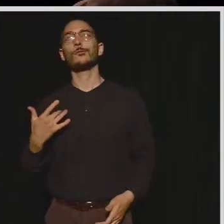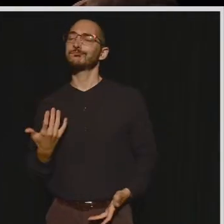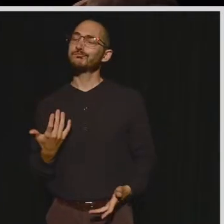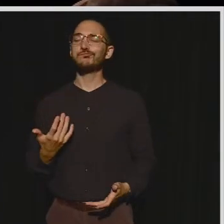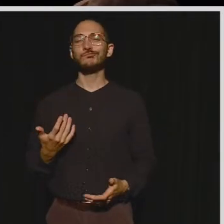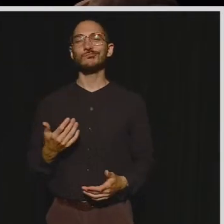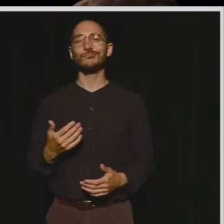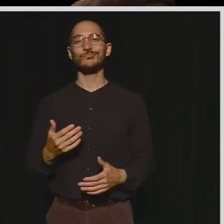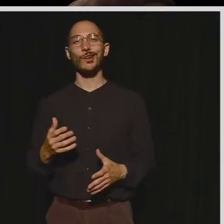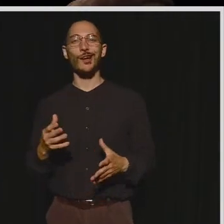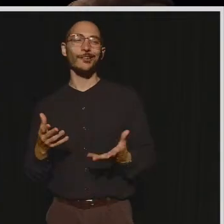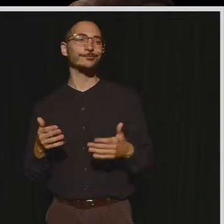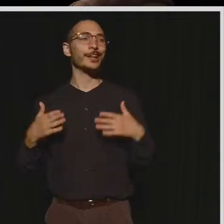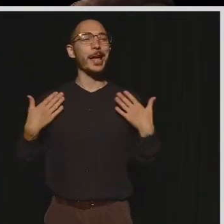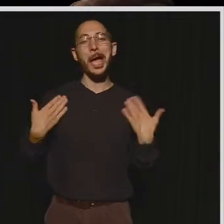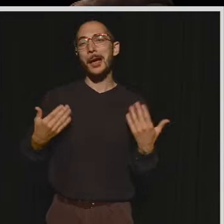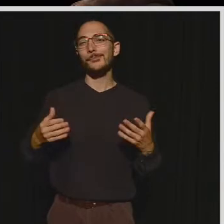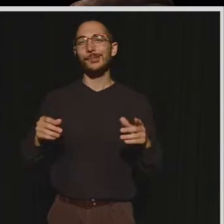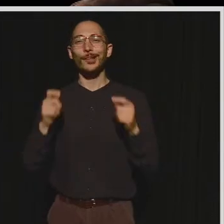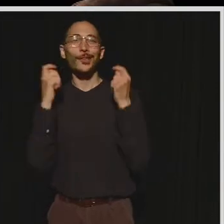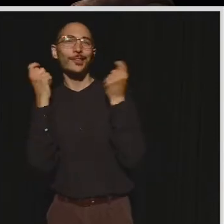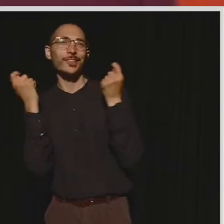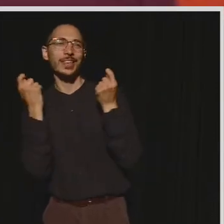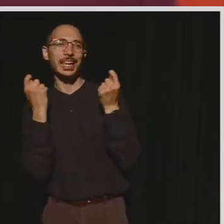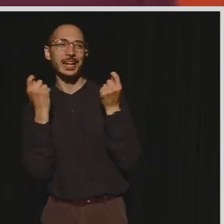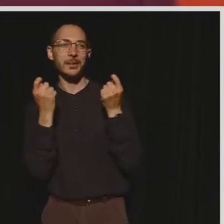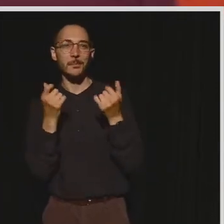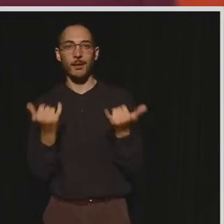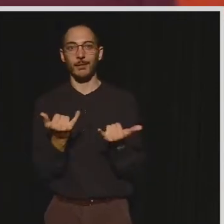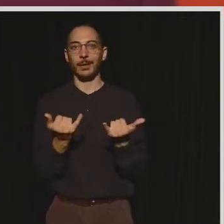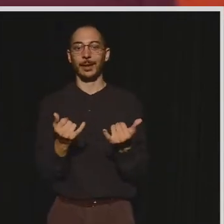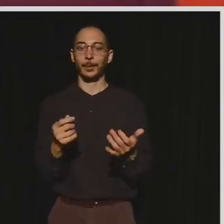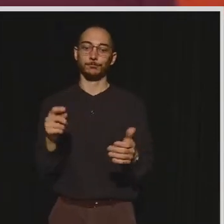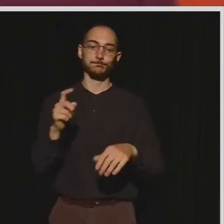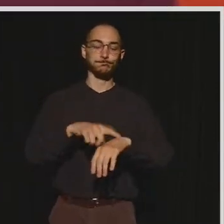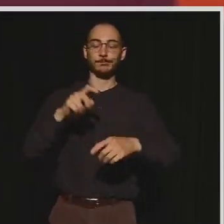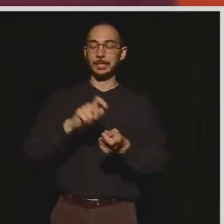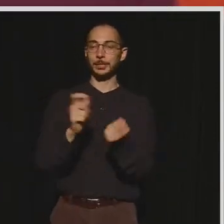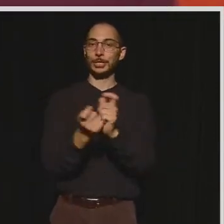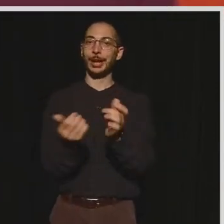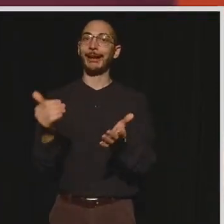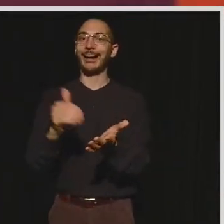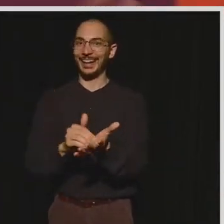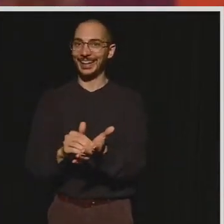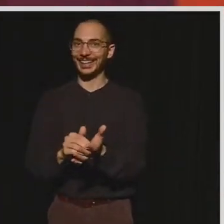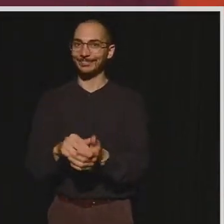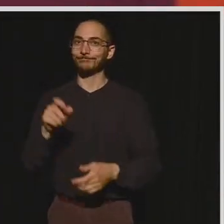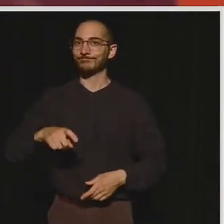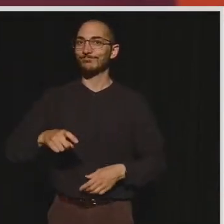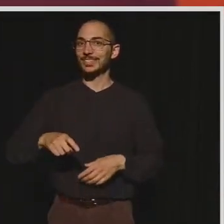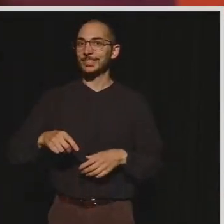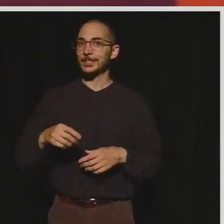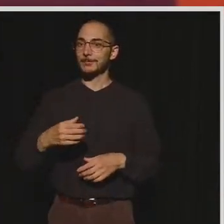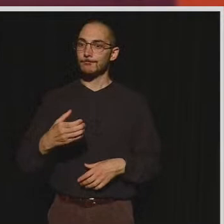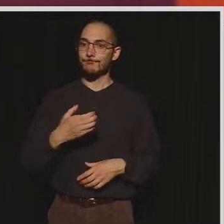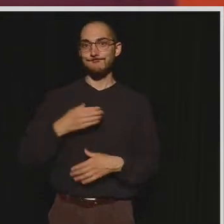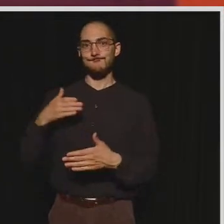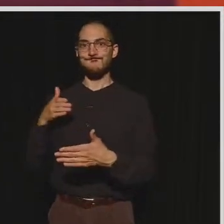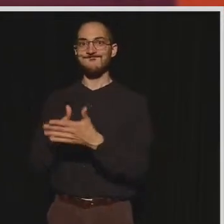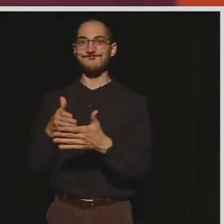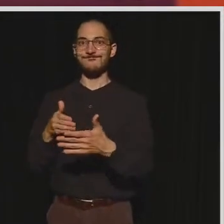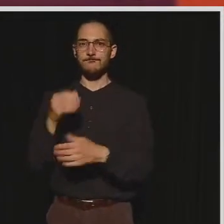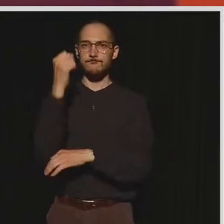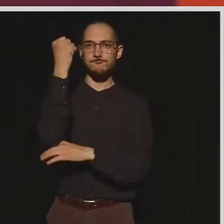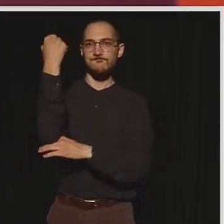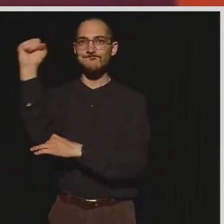okay, whew, time to work again. And that's kind of the trajectory that I sort of feel like I've